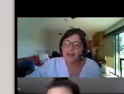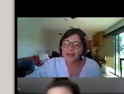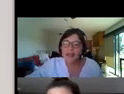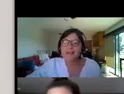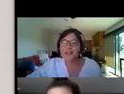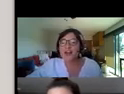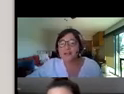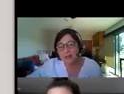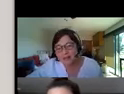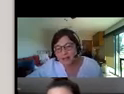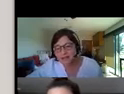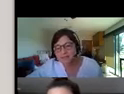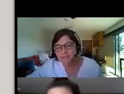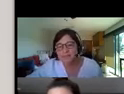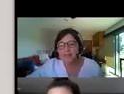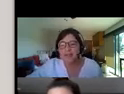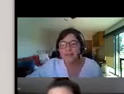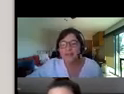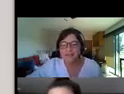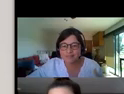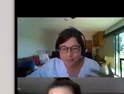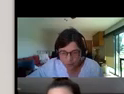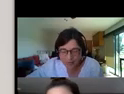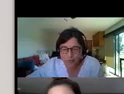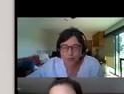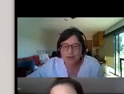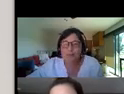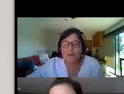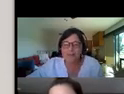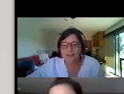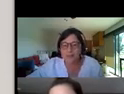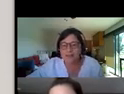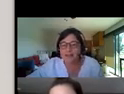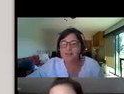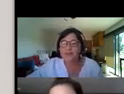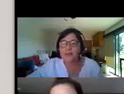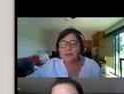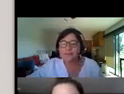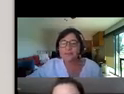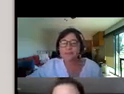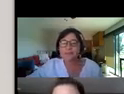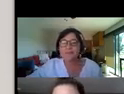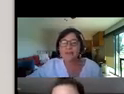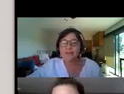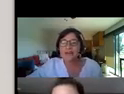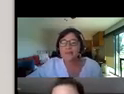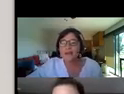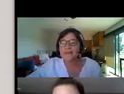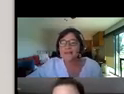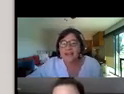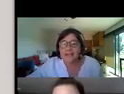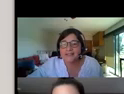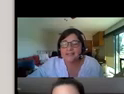speaking as non-American, even when they've grown up and they speak English fluently.